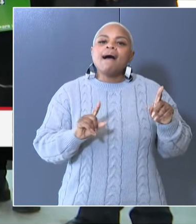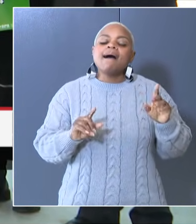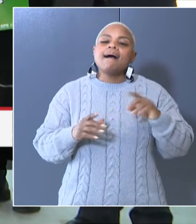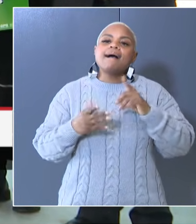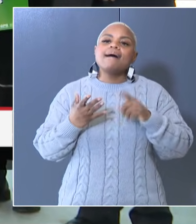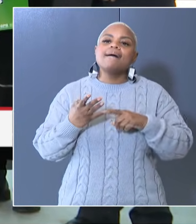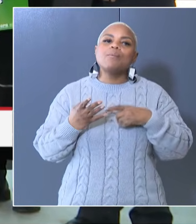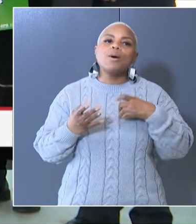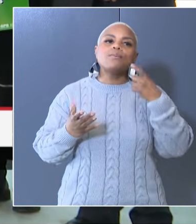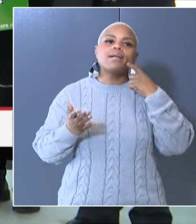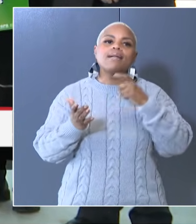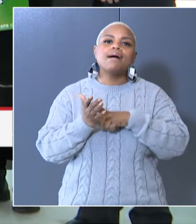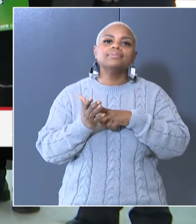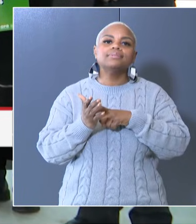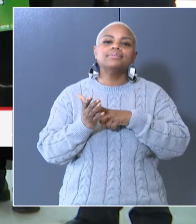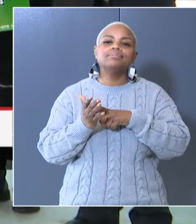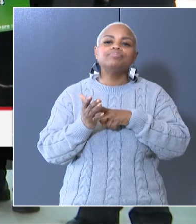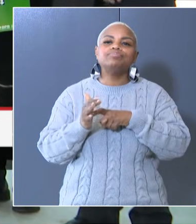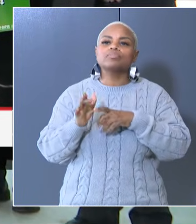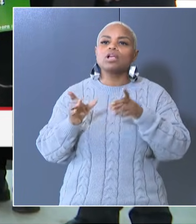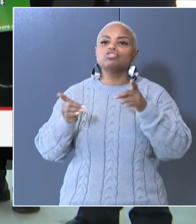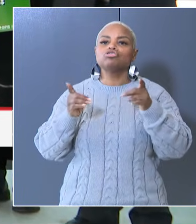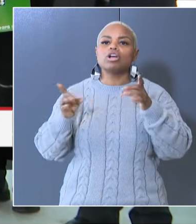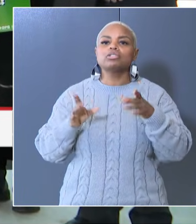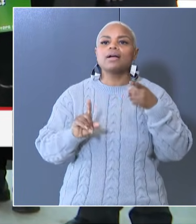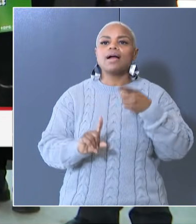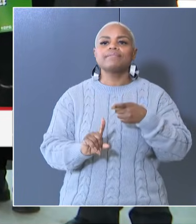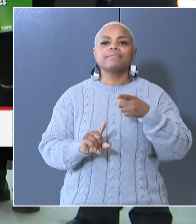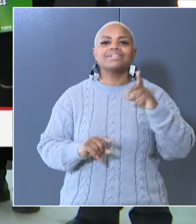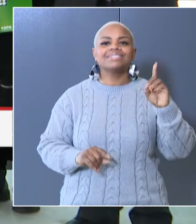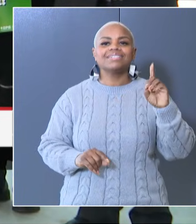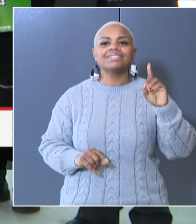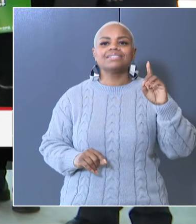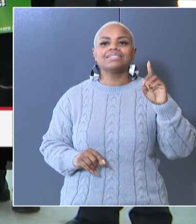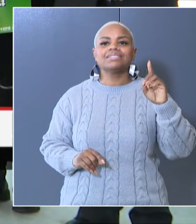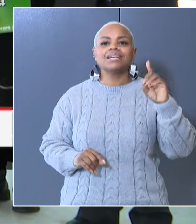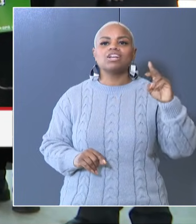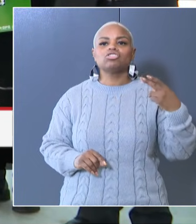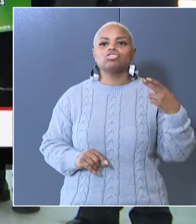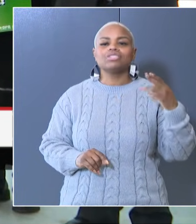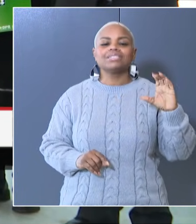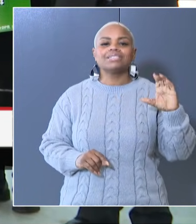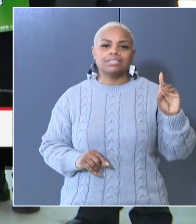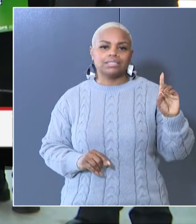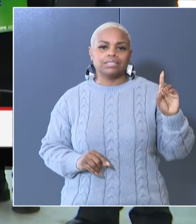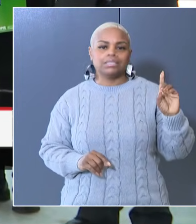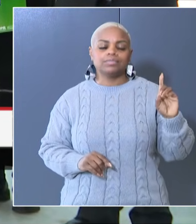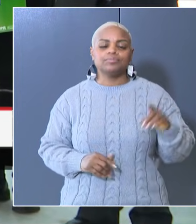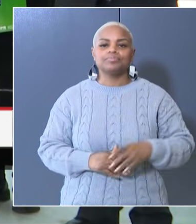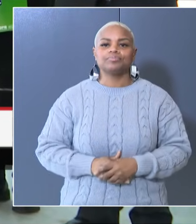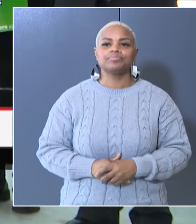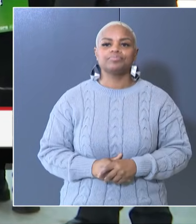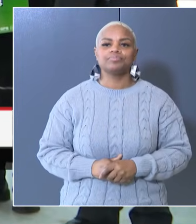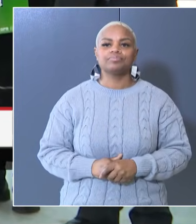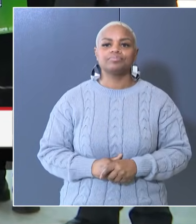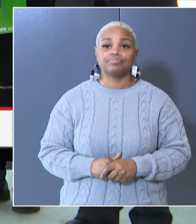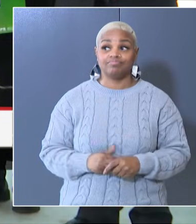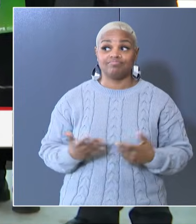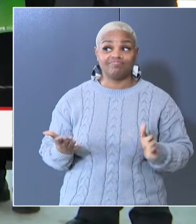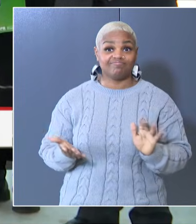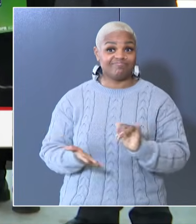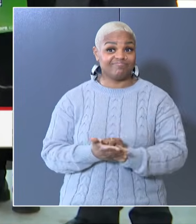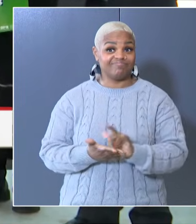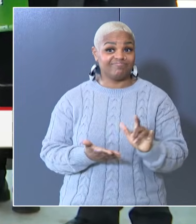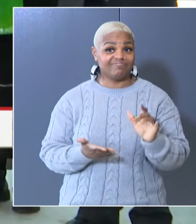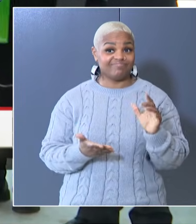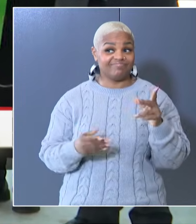like to acknowledge Director of DHCD, Colleen Green. So that rounds out the thank yous. Now let's cut the